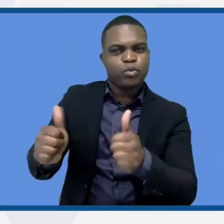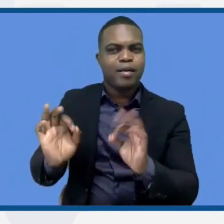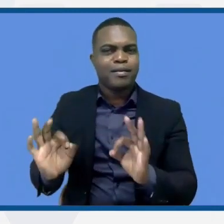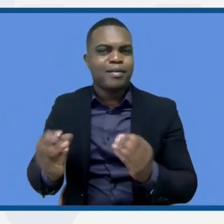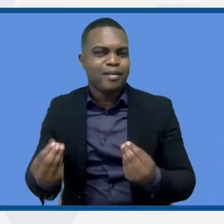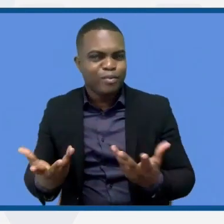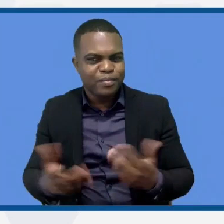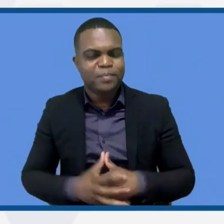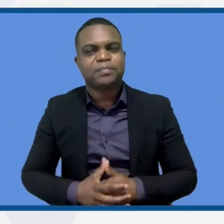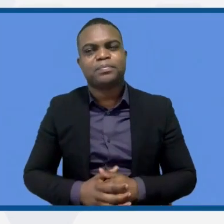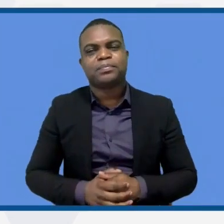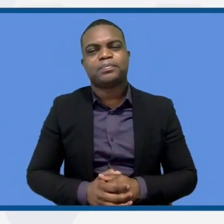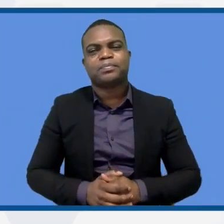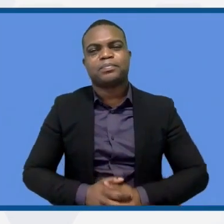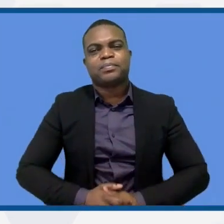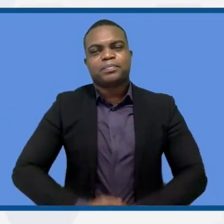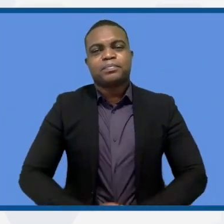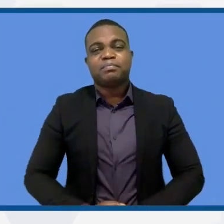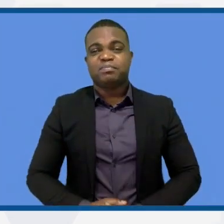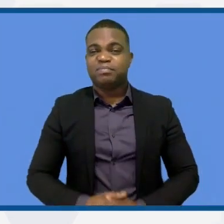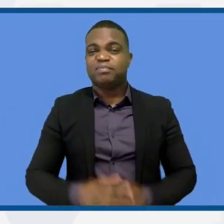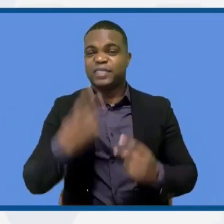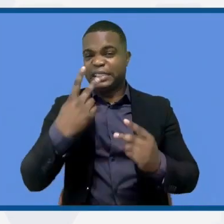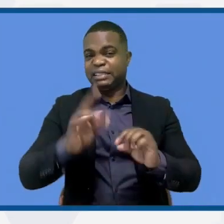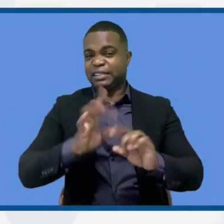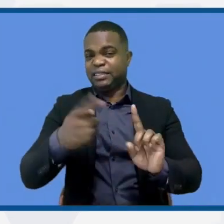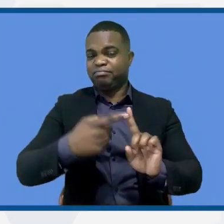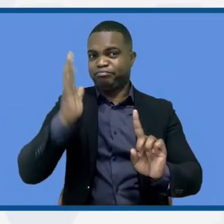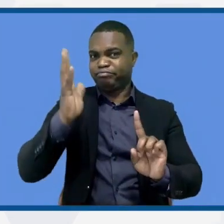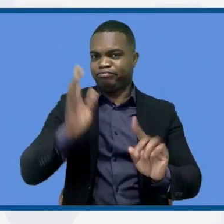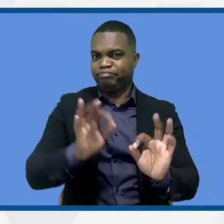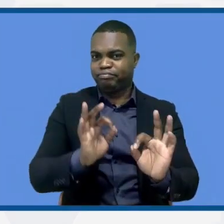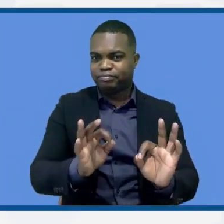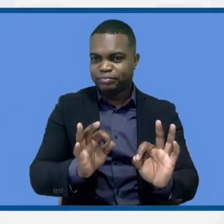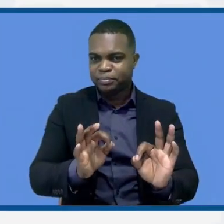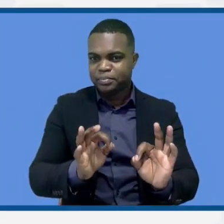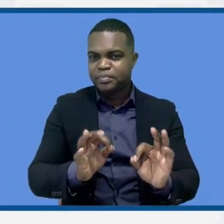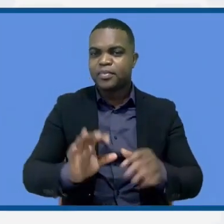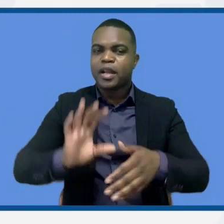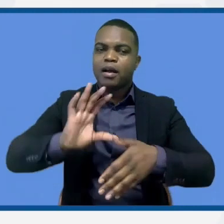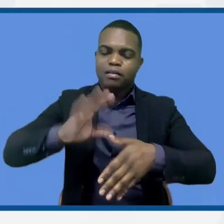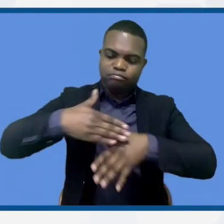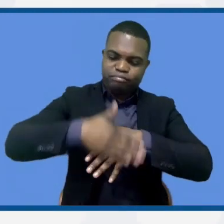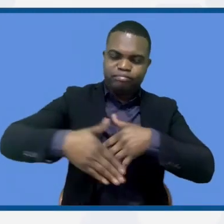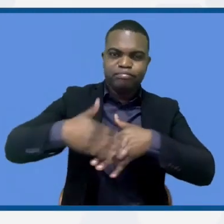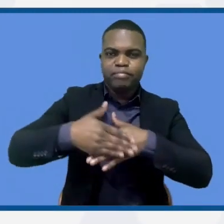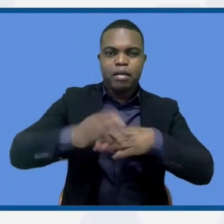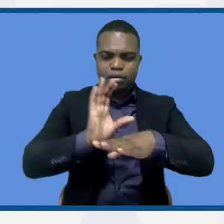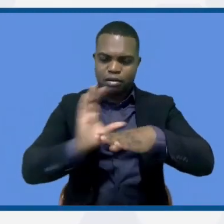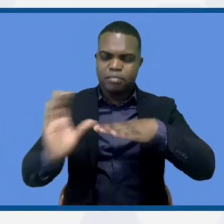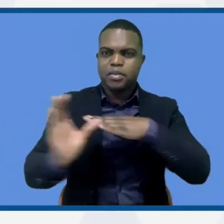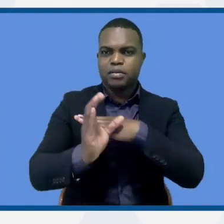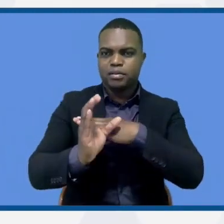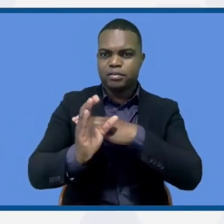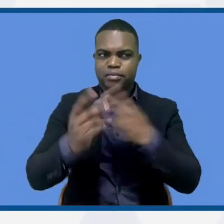America and the Caribbean in particular have approached understanding, measuring, and supporting decision-making